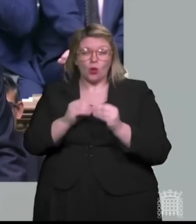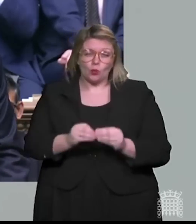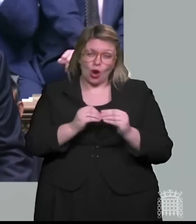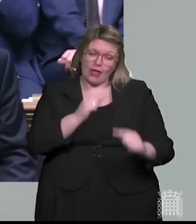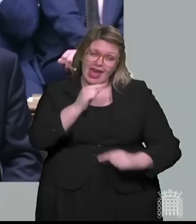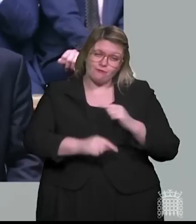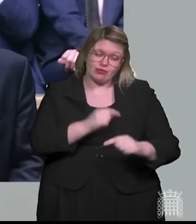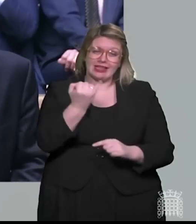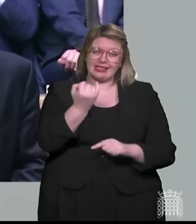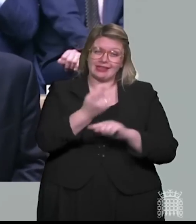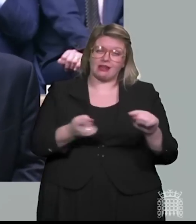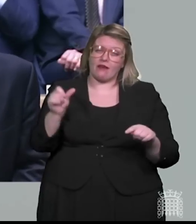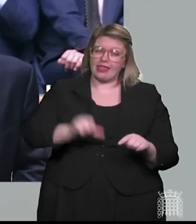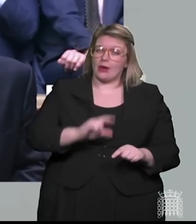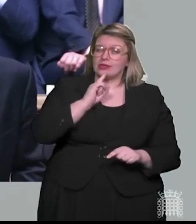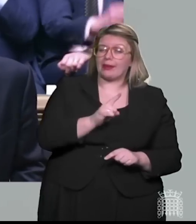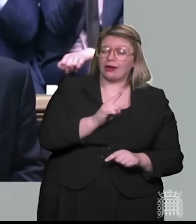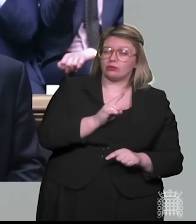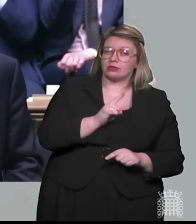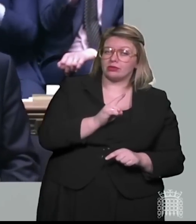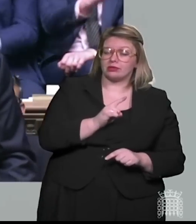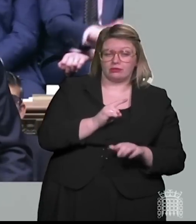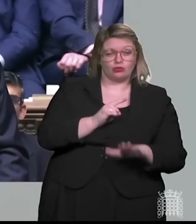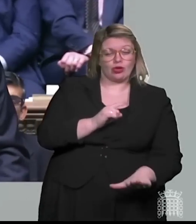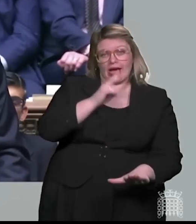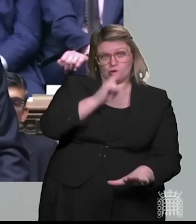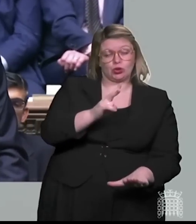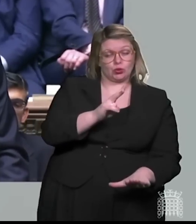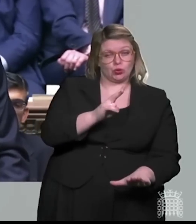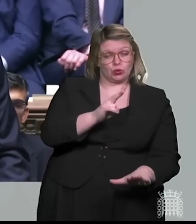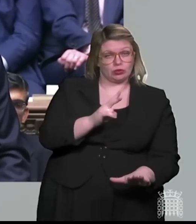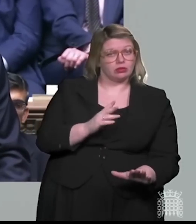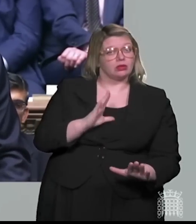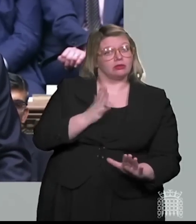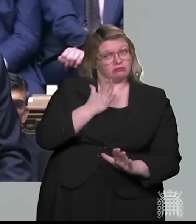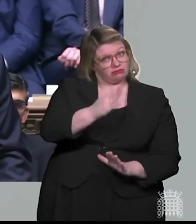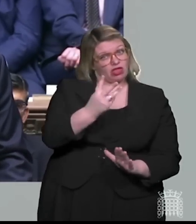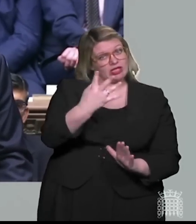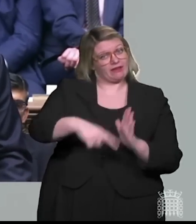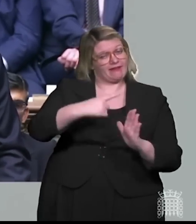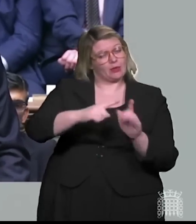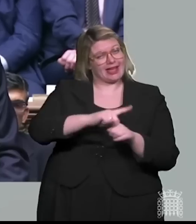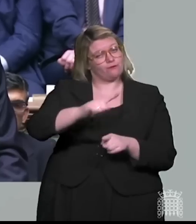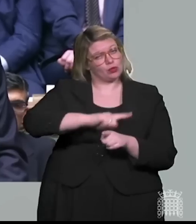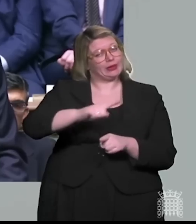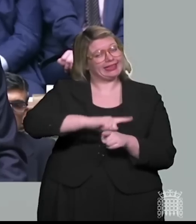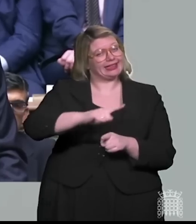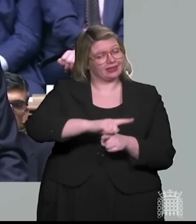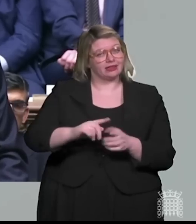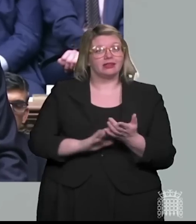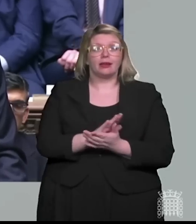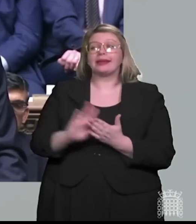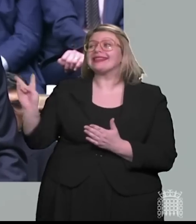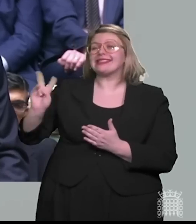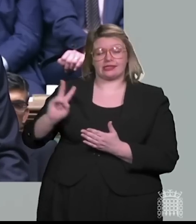£6,500 every year for a family with a 2-year-old child using 35 hours of childcare every week, and reduces their